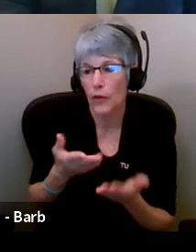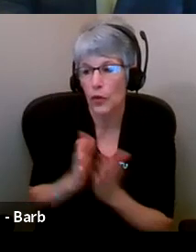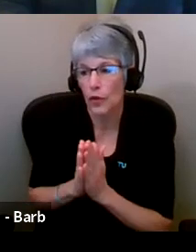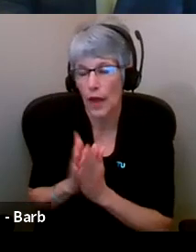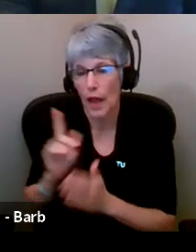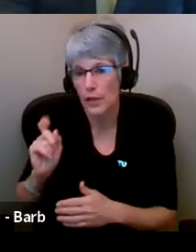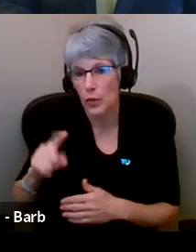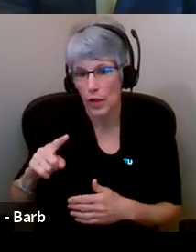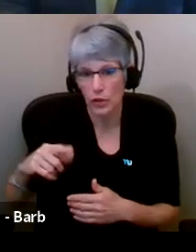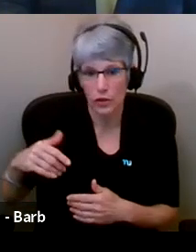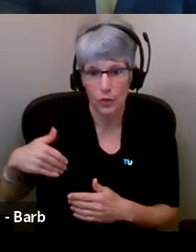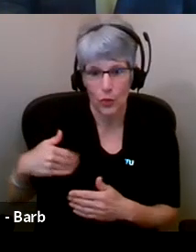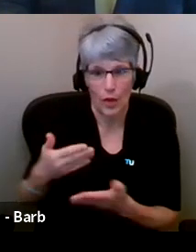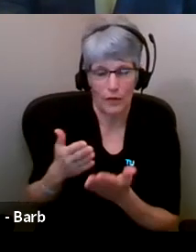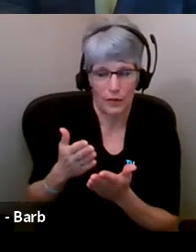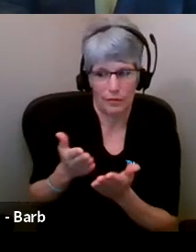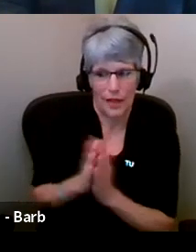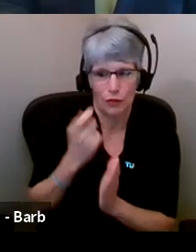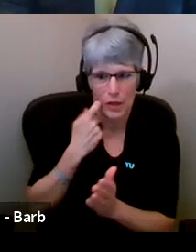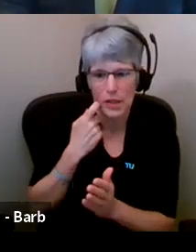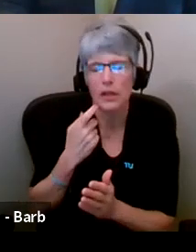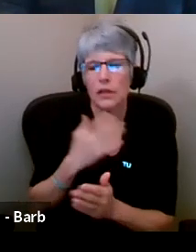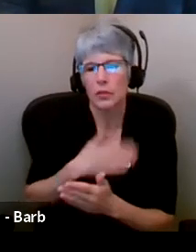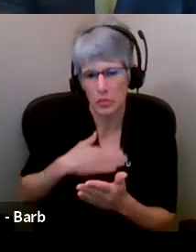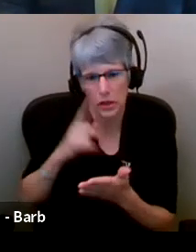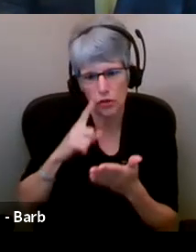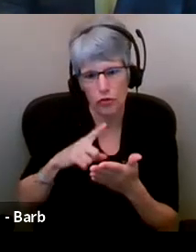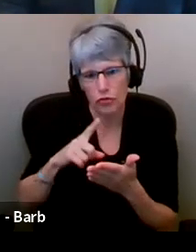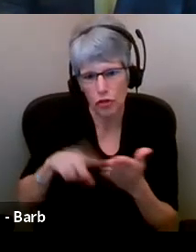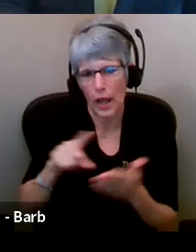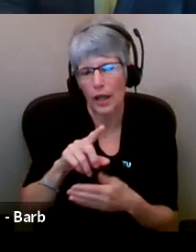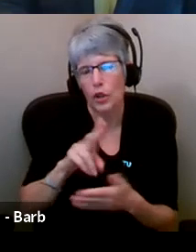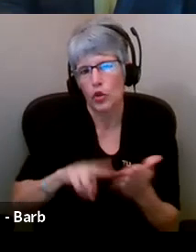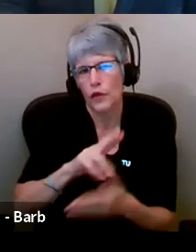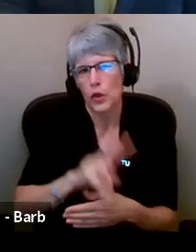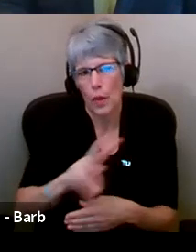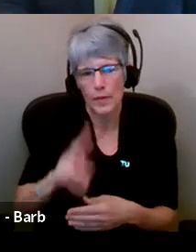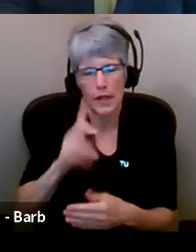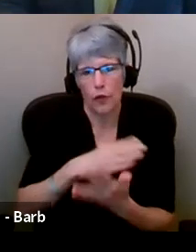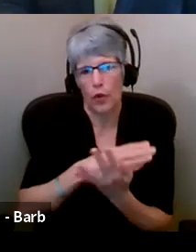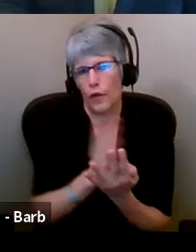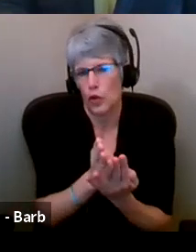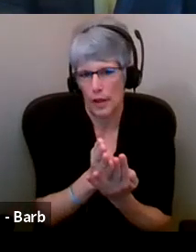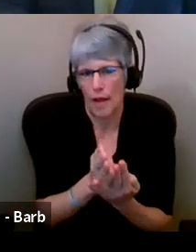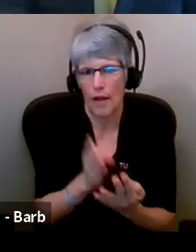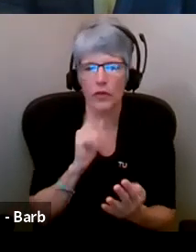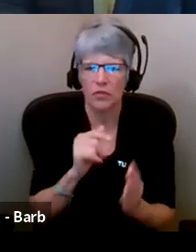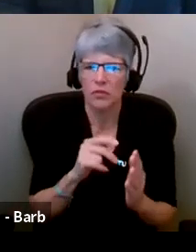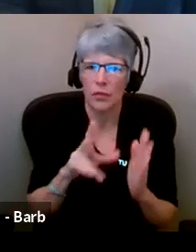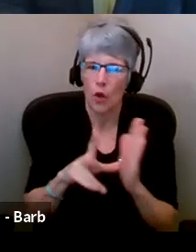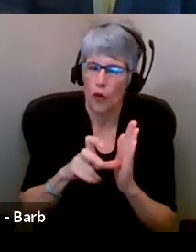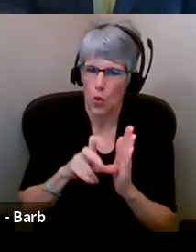here in the last few moments, I will encourage you to check back in at the university website for the first half of this. A recording of this will be